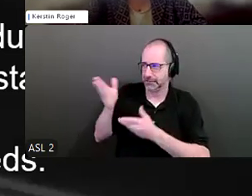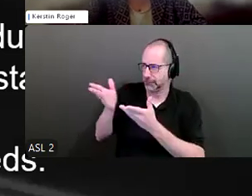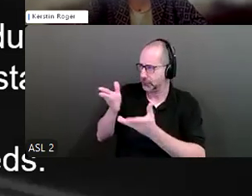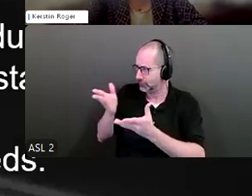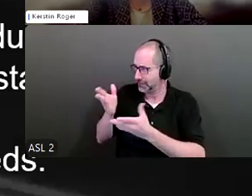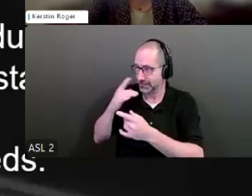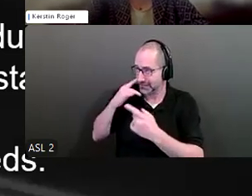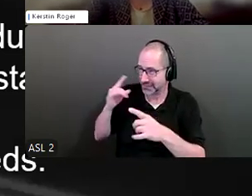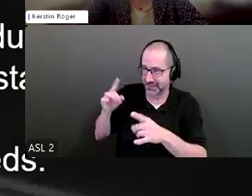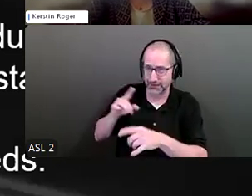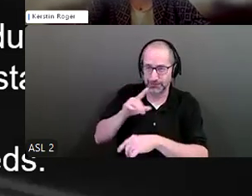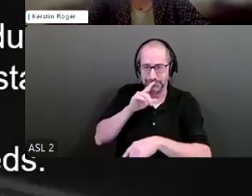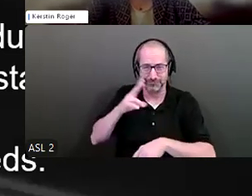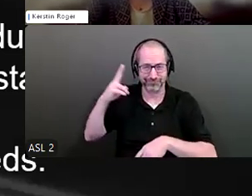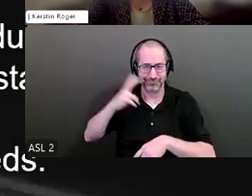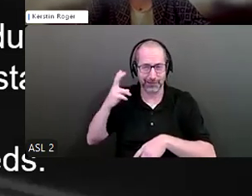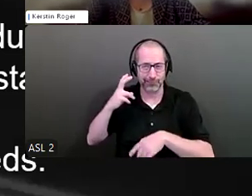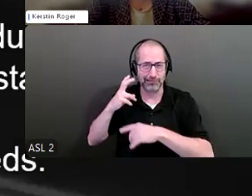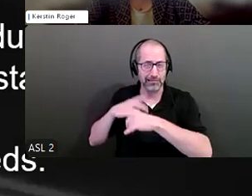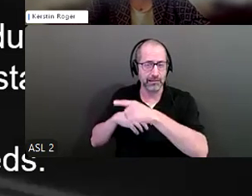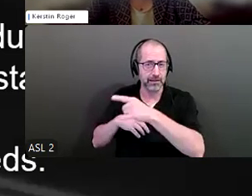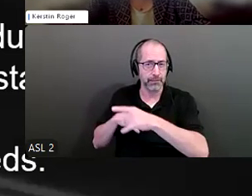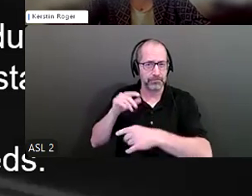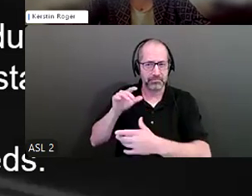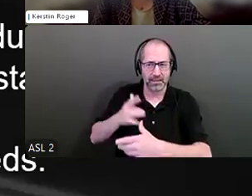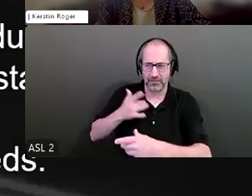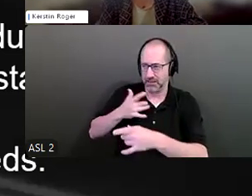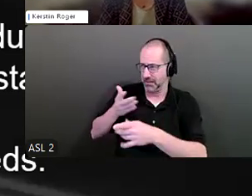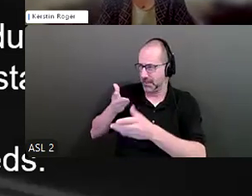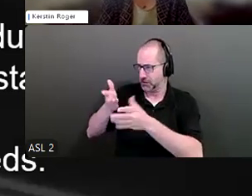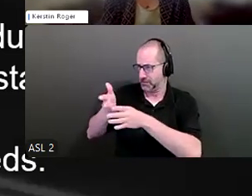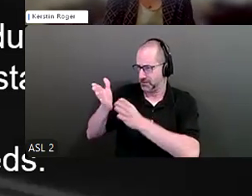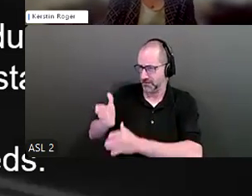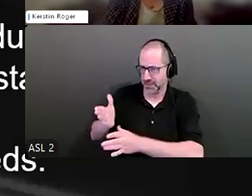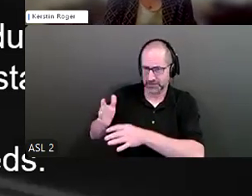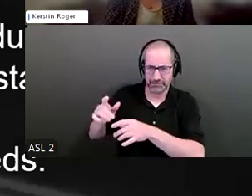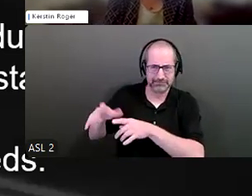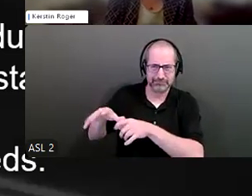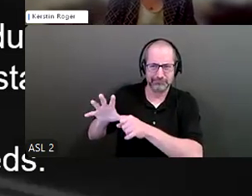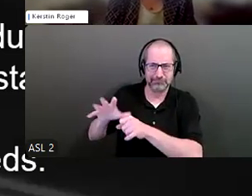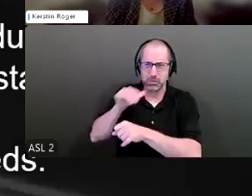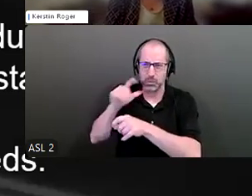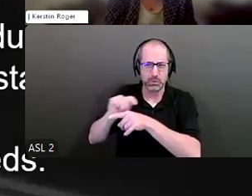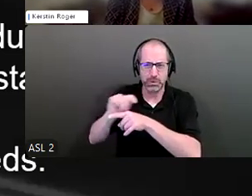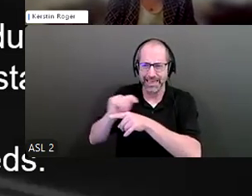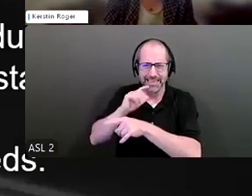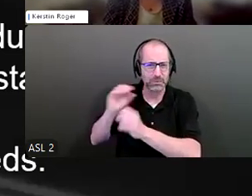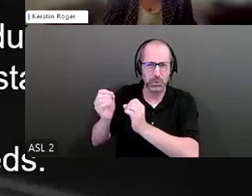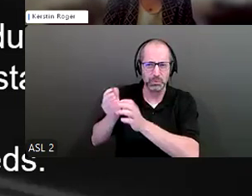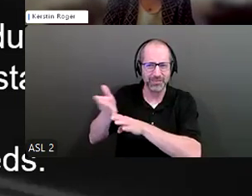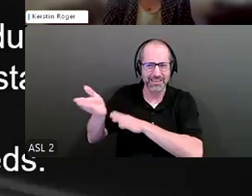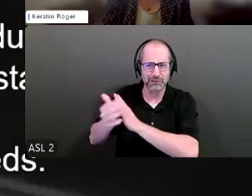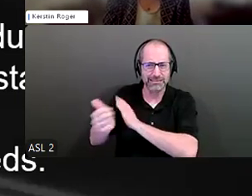them. They have a belief that service providers lack training and professional skills, and